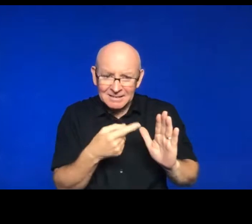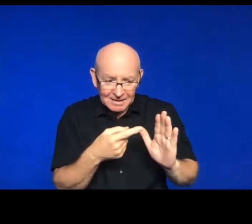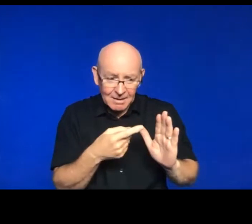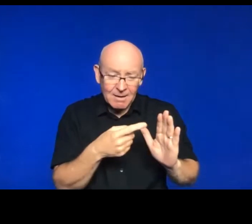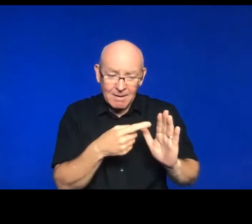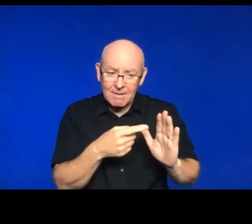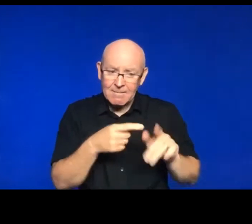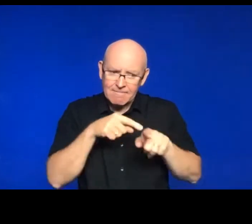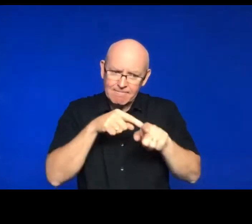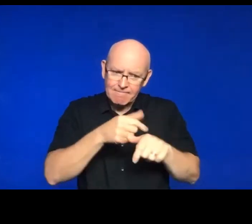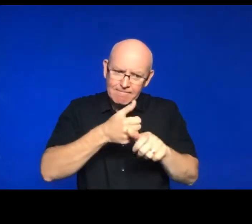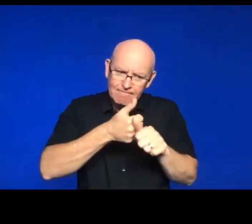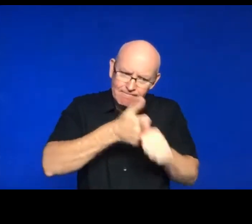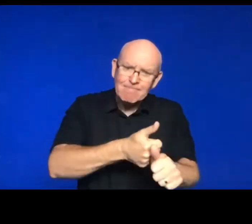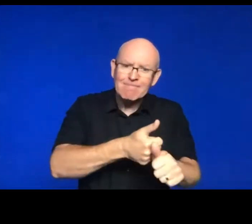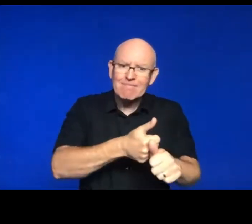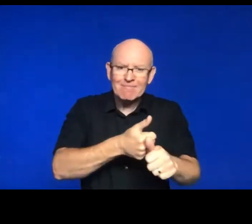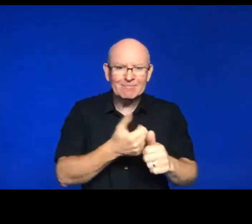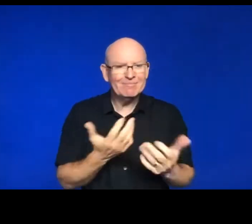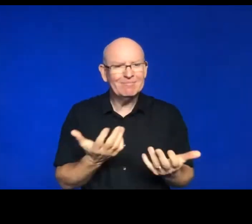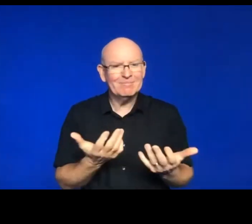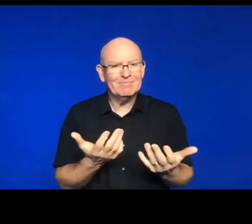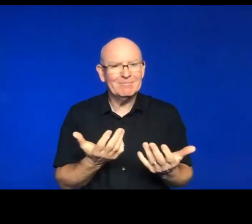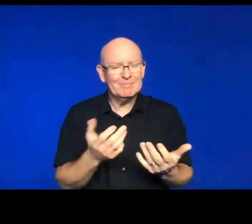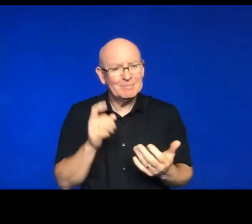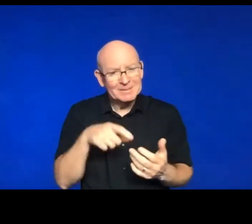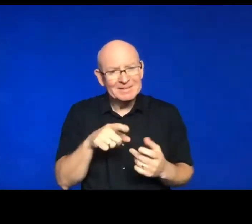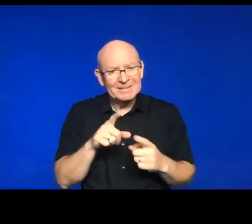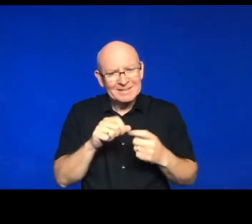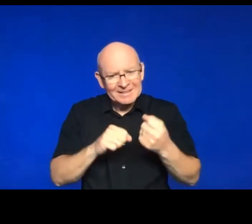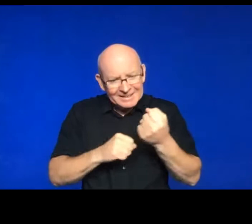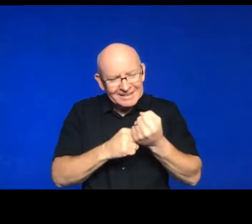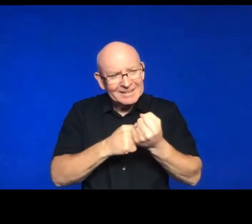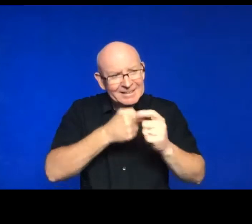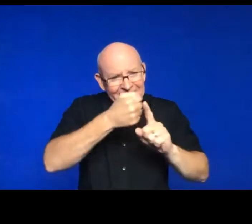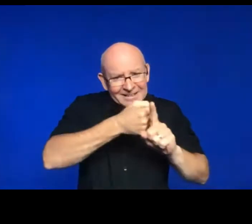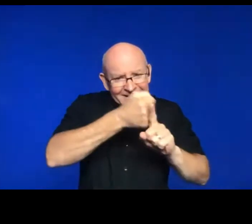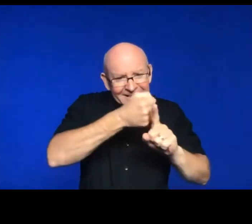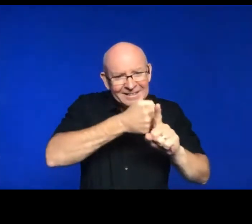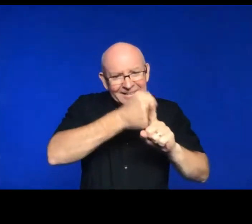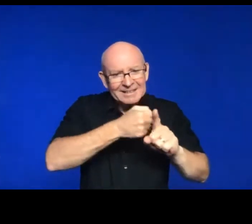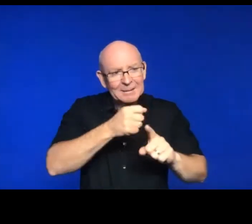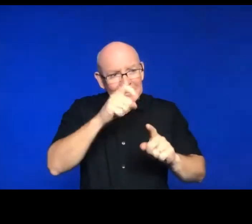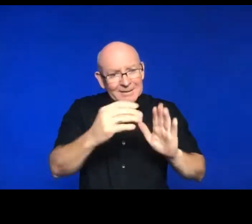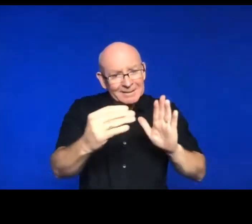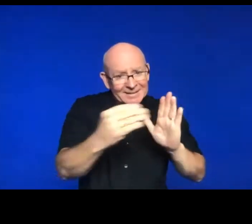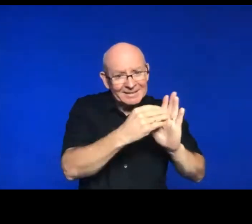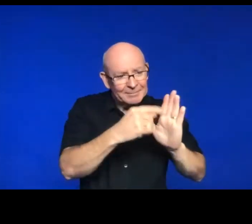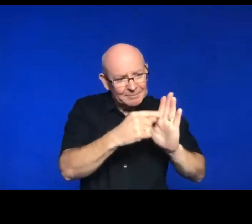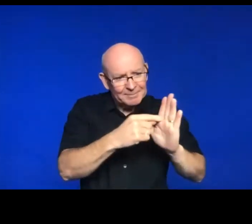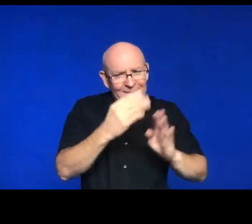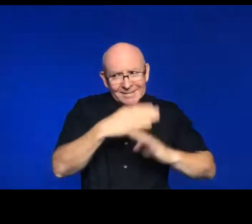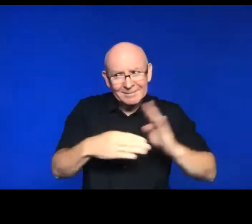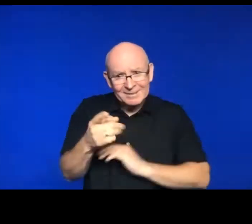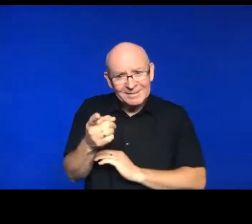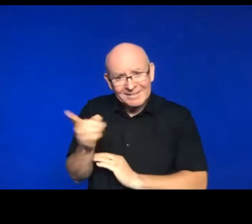advocate for including the agenda of disability in the strategic plans for the response to